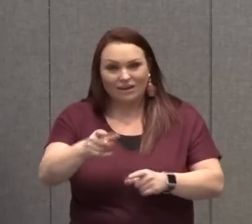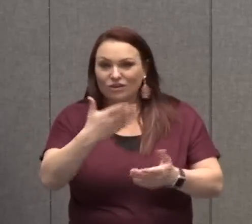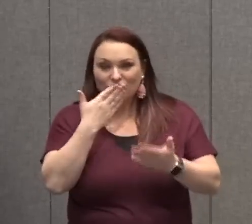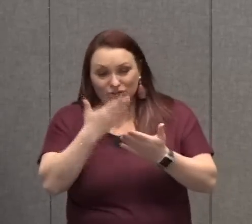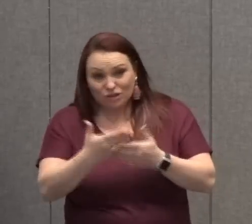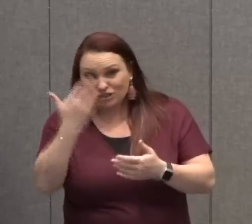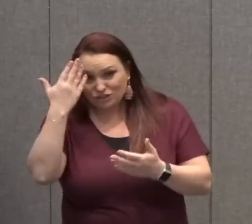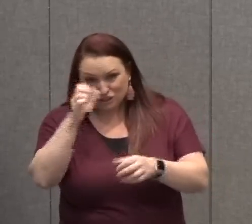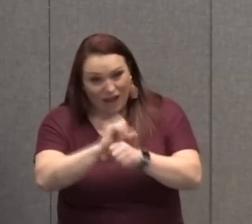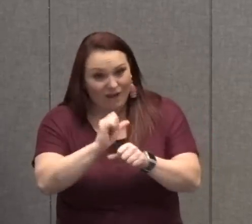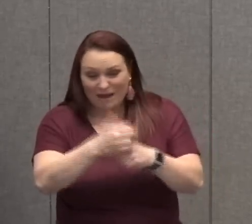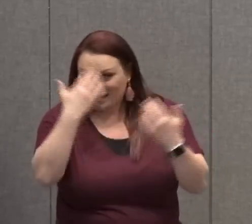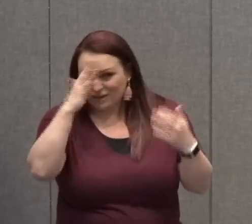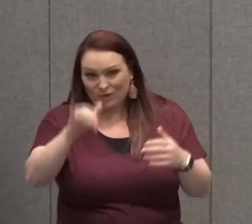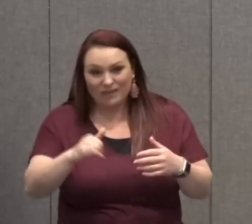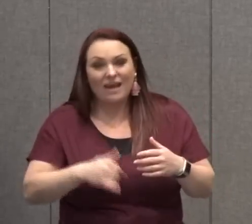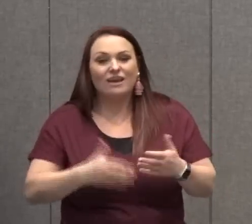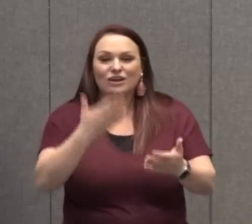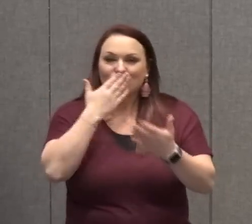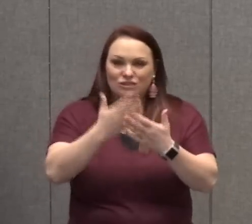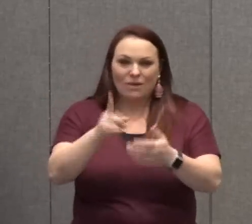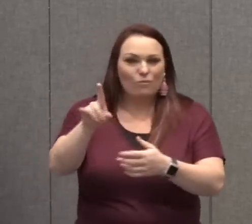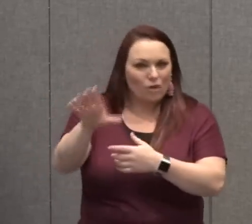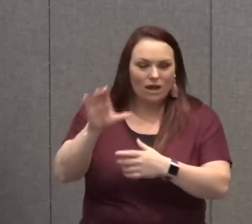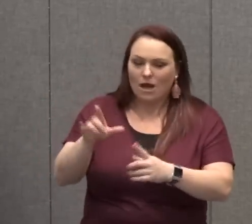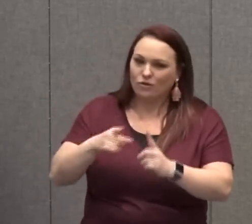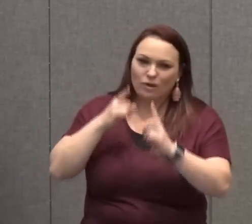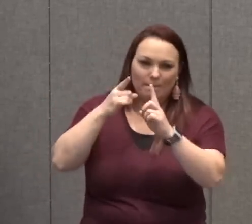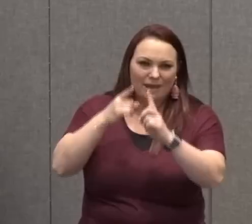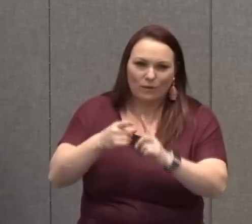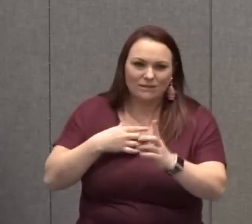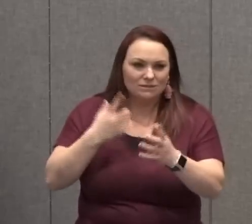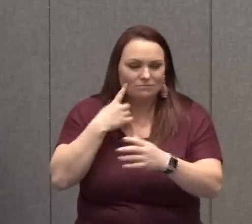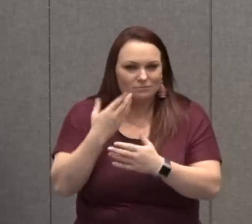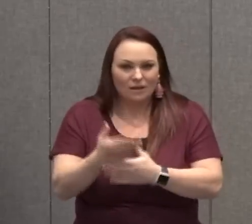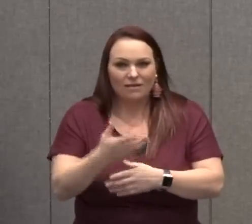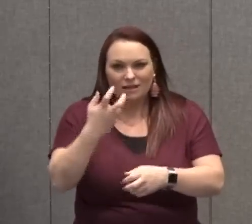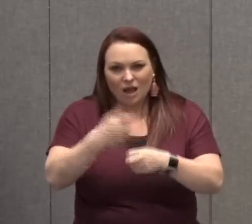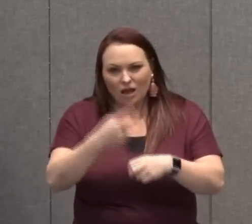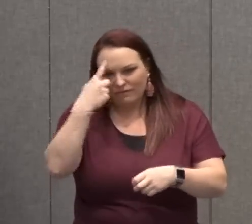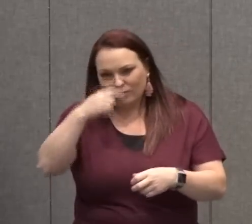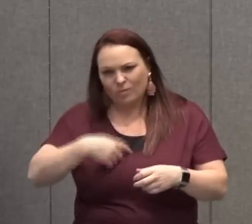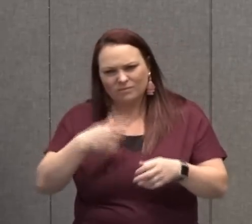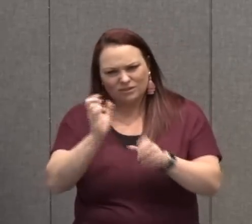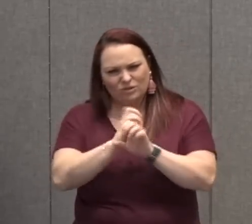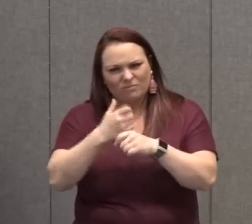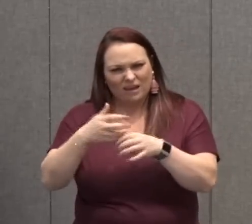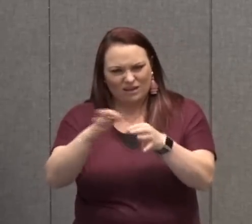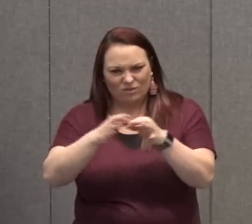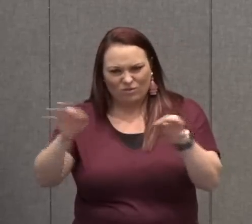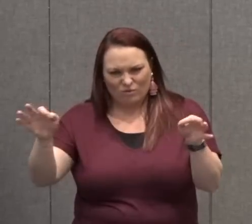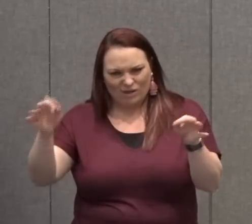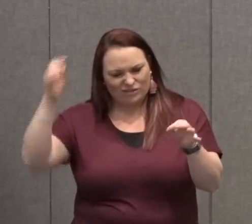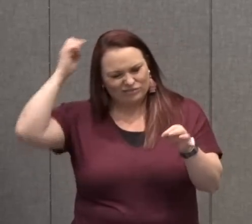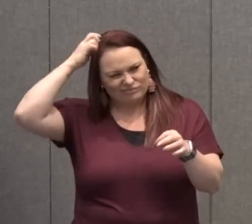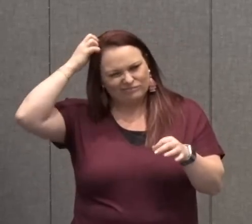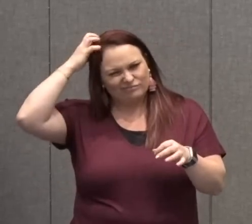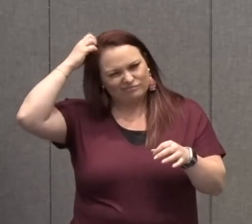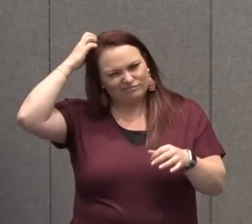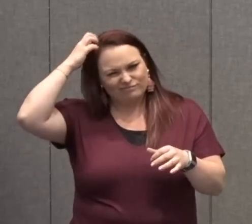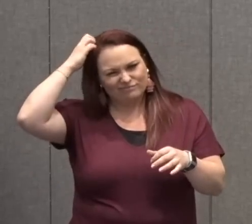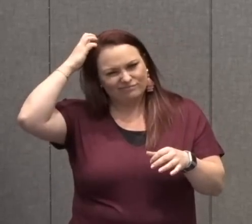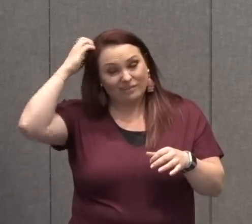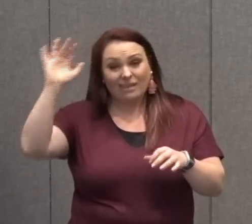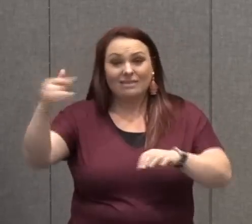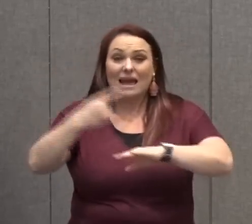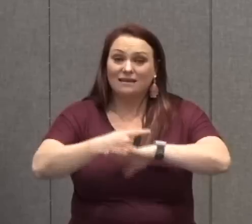that is 100 big ones right to you that was hard to form it into a question and don't forget that